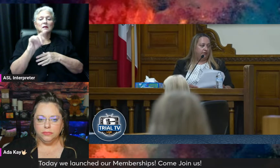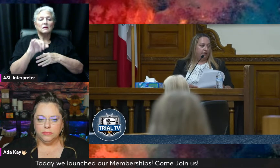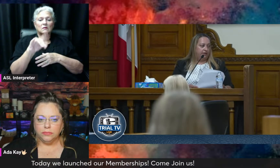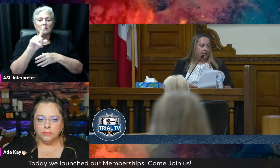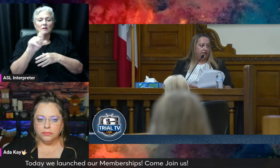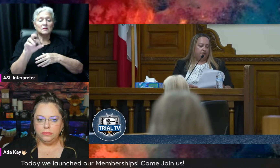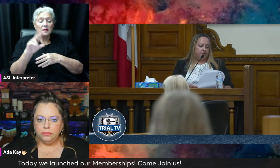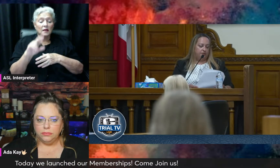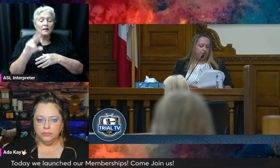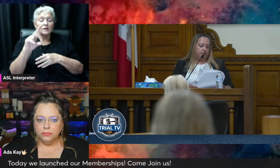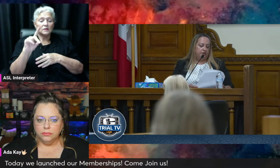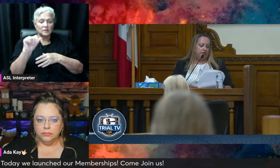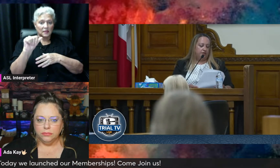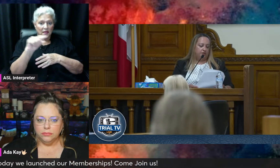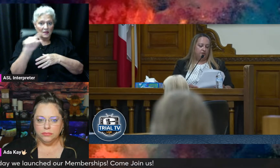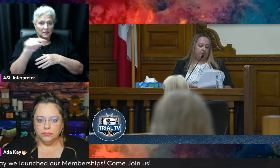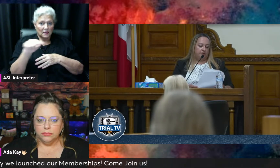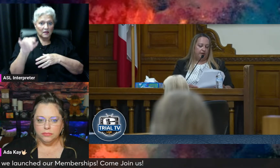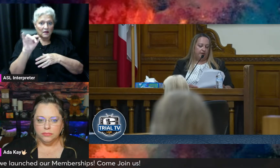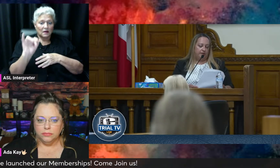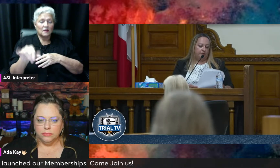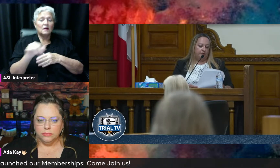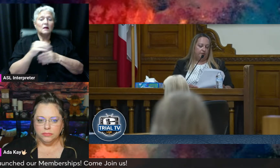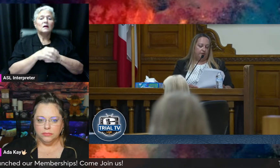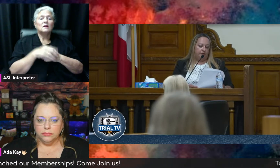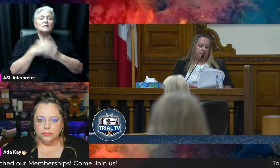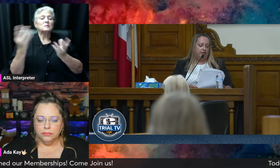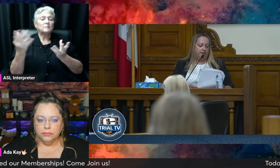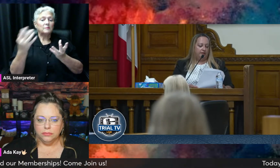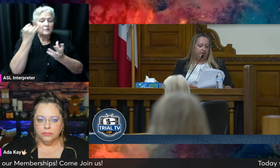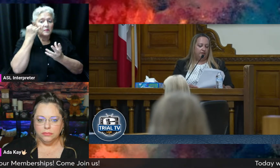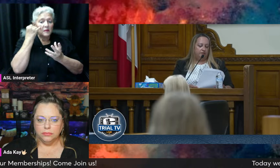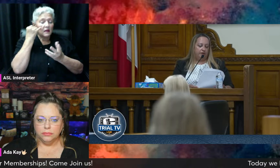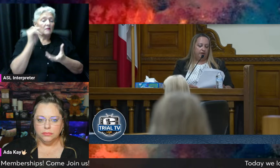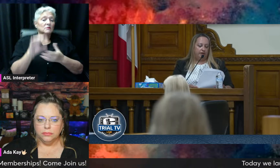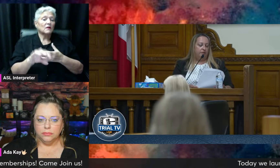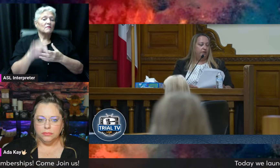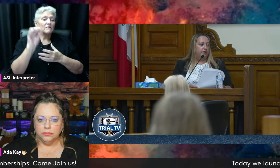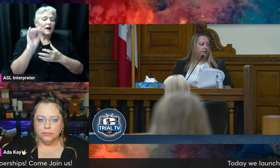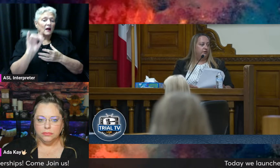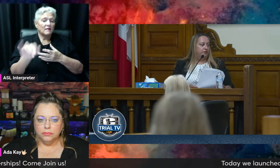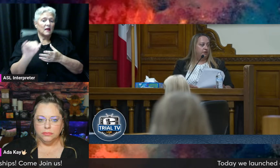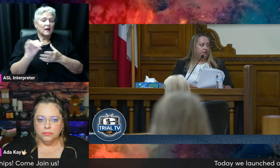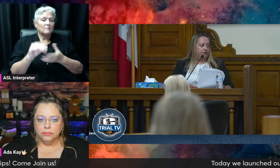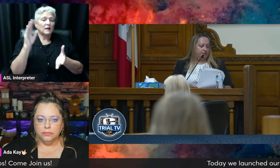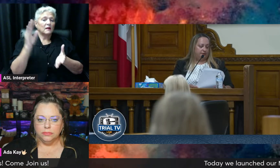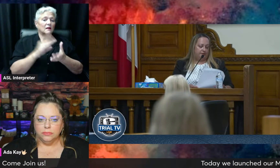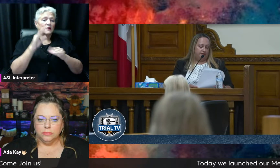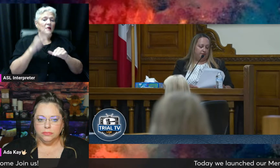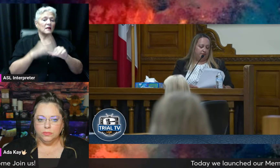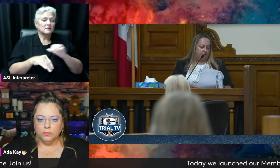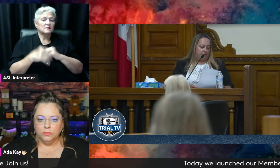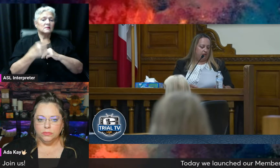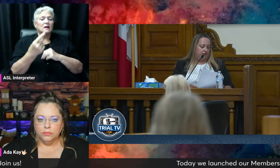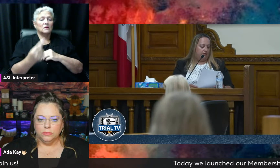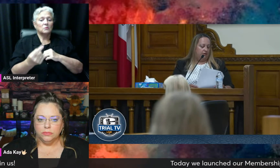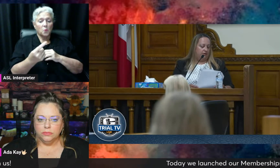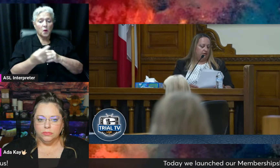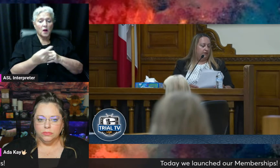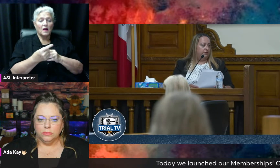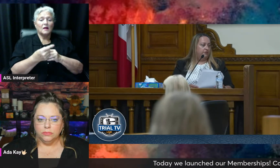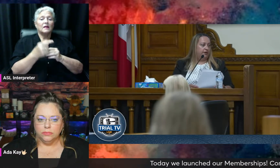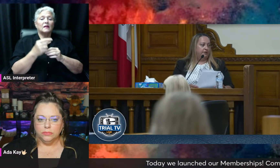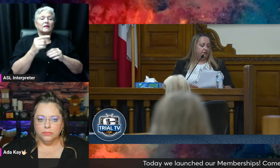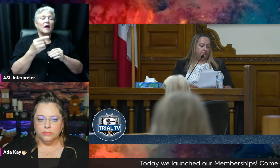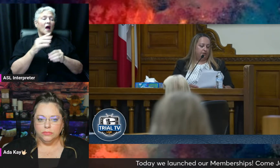of unrelated individuals chosen at random would be less than 1 out of 130 septillion.